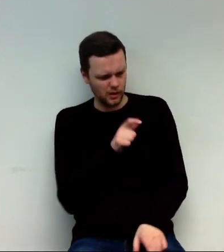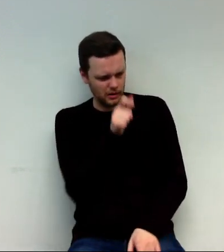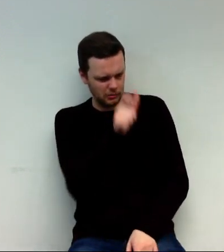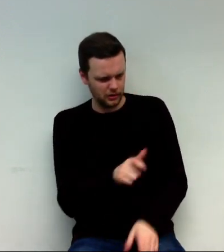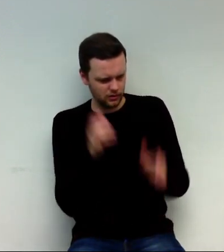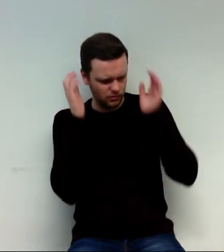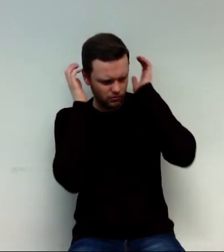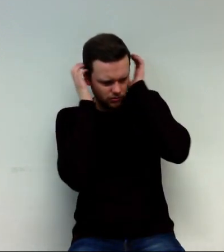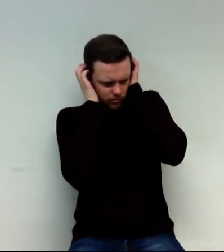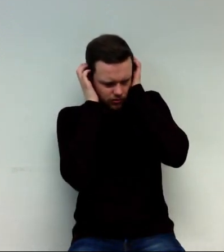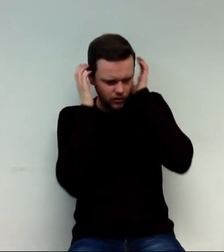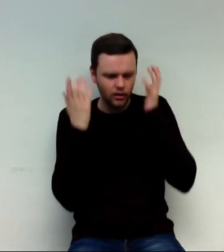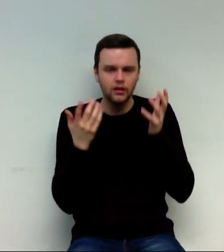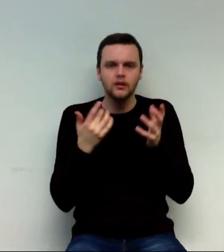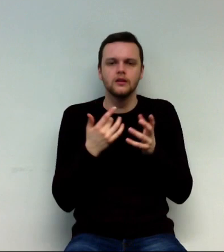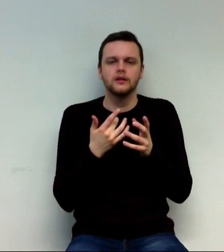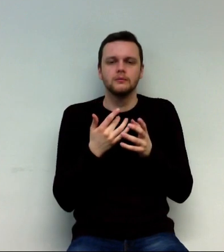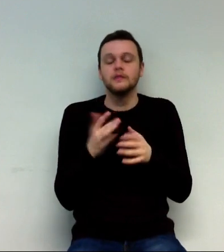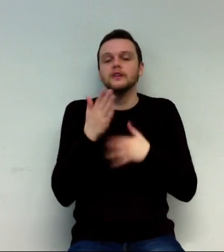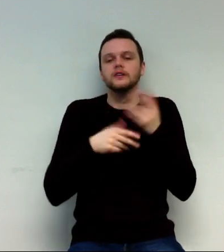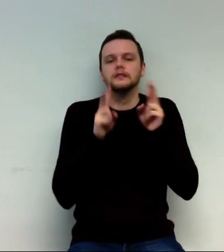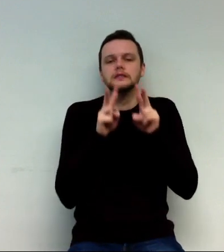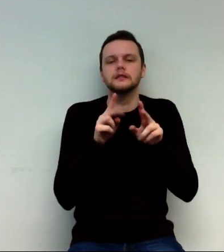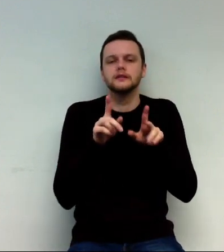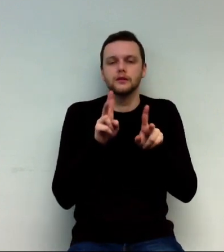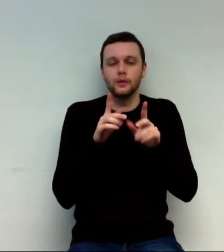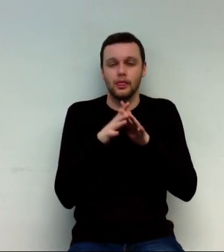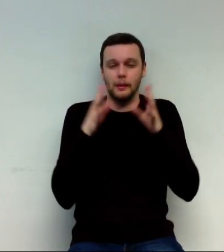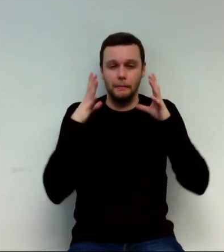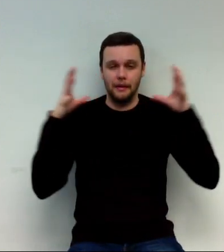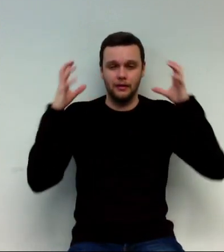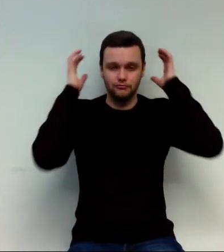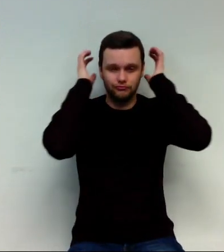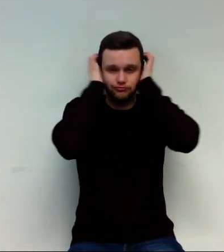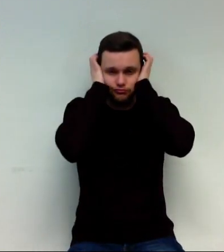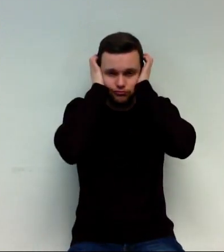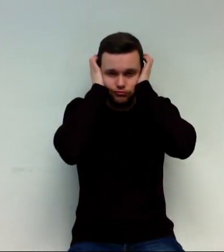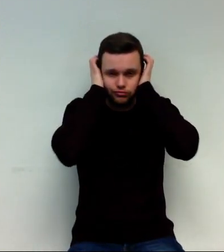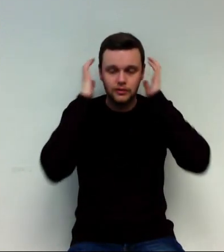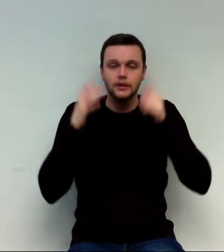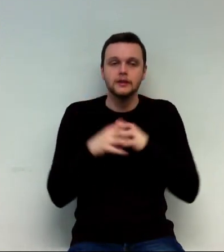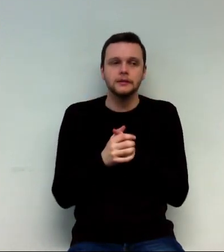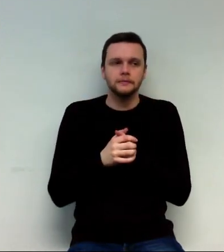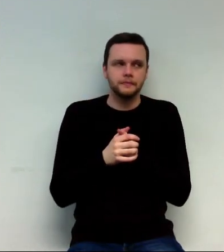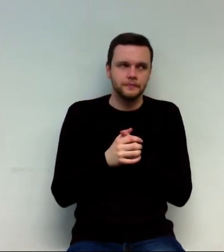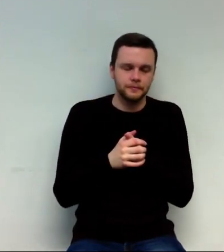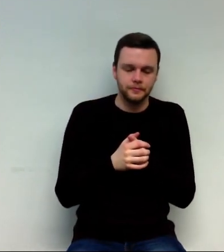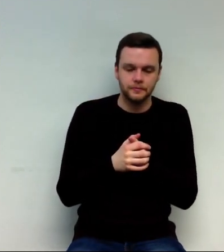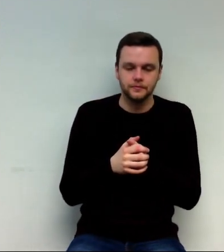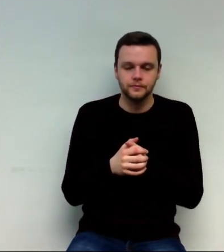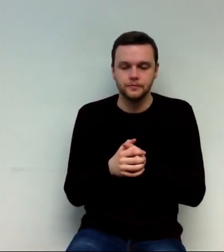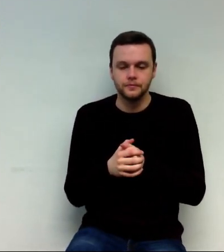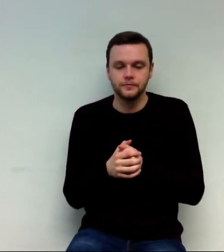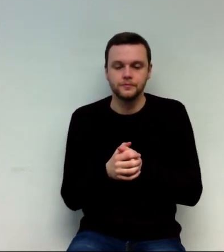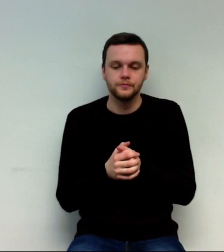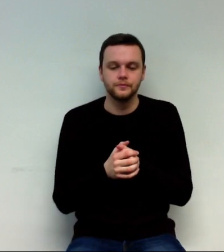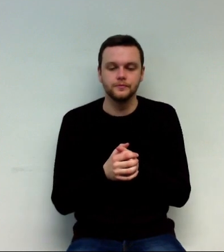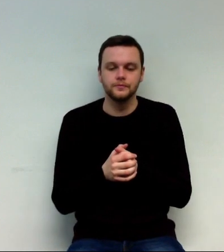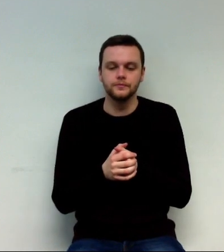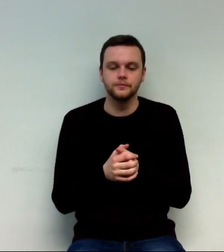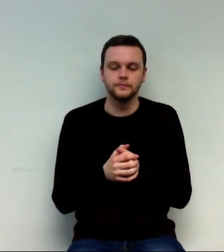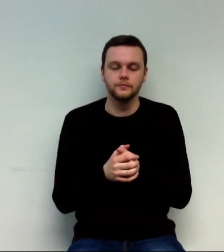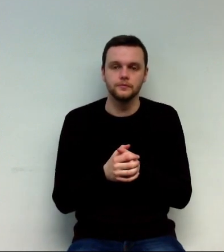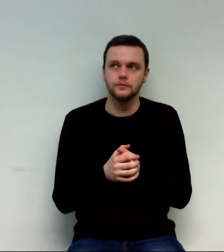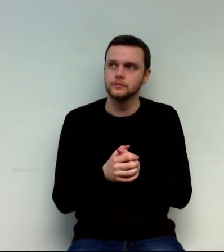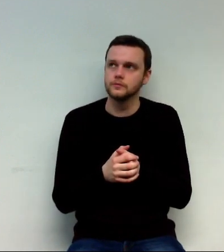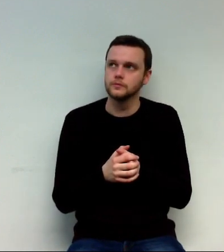what looks like. So ear defenders, if you haven't seen them before, they just look like big headphones big wireless headphones, really. So the third topic on the